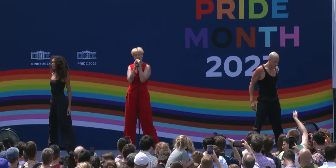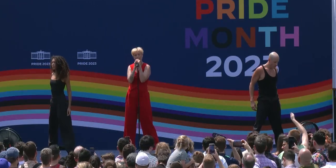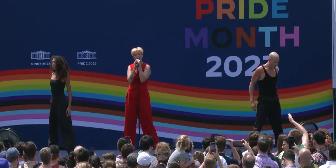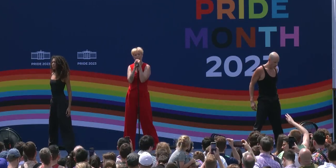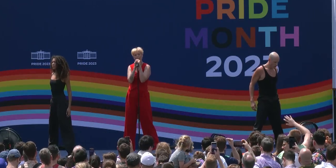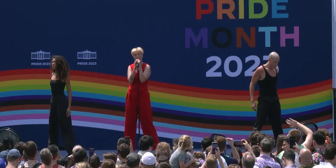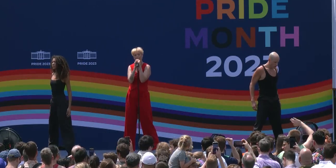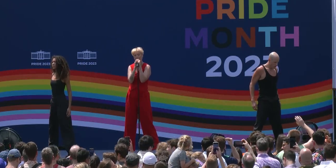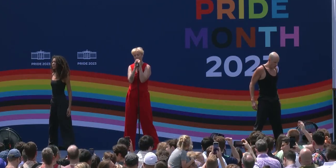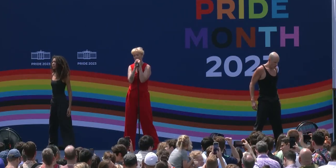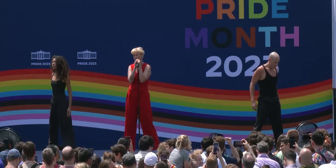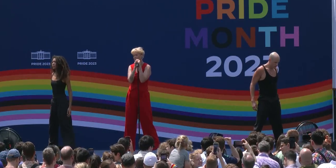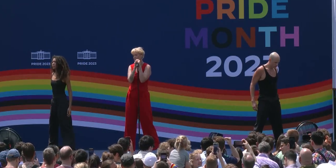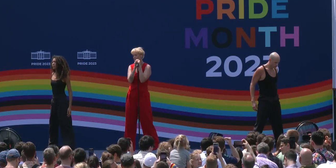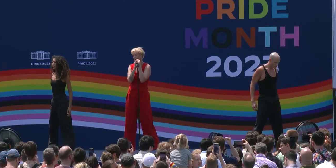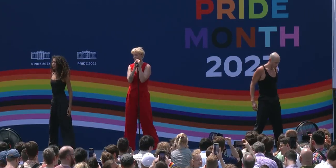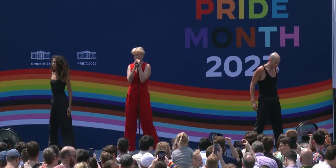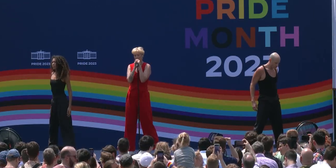Feels like